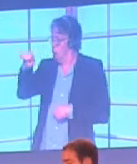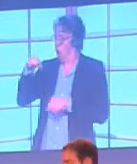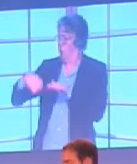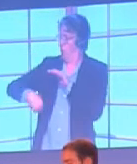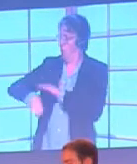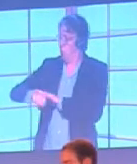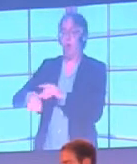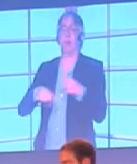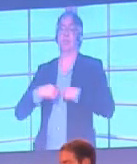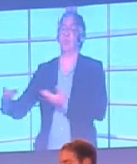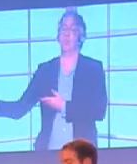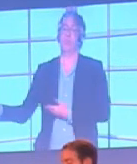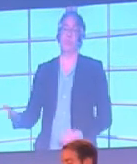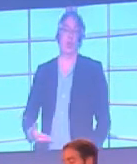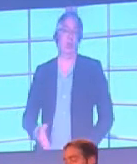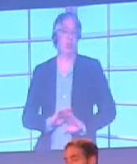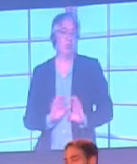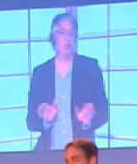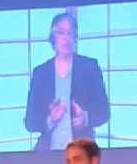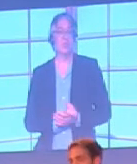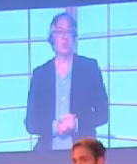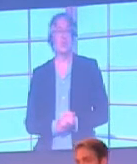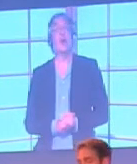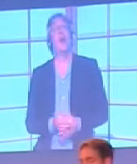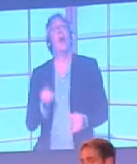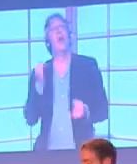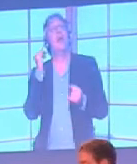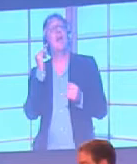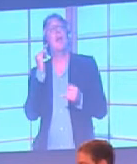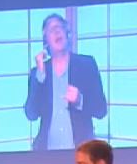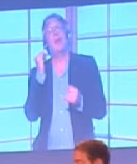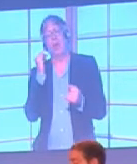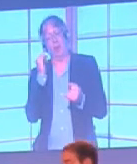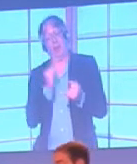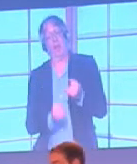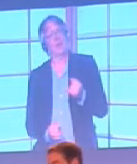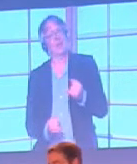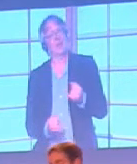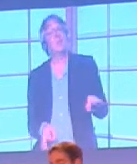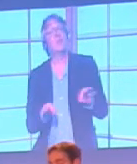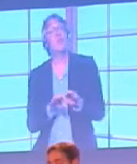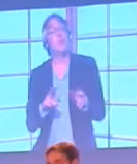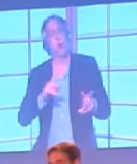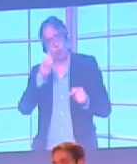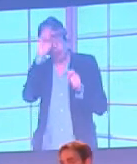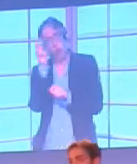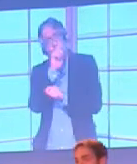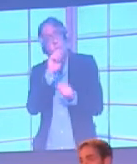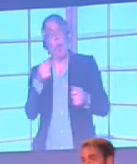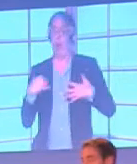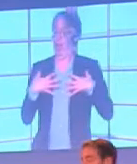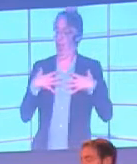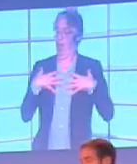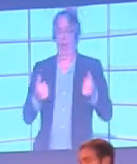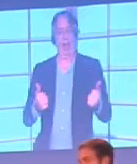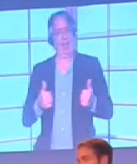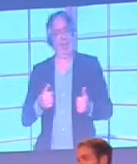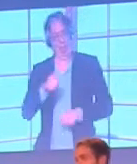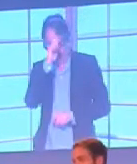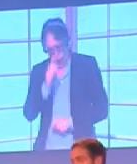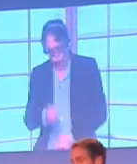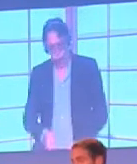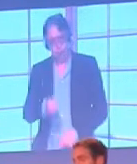Euro 2016. And the last social priority is respect your health, ensuring that, like